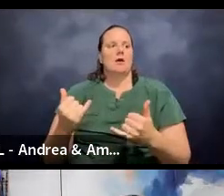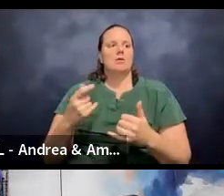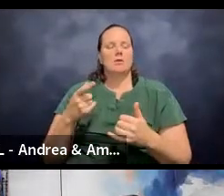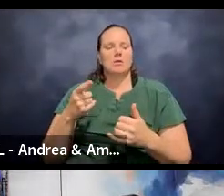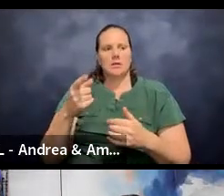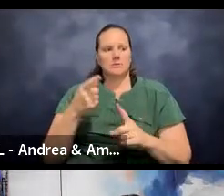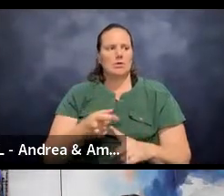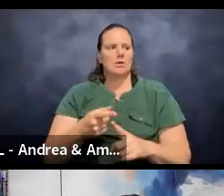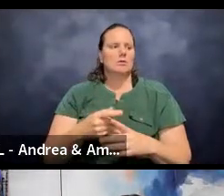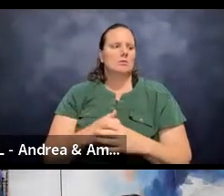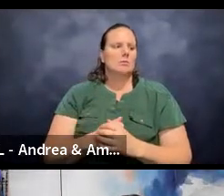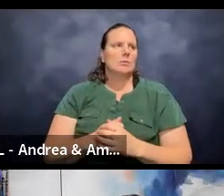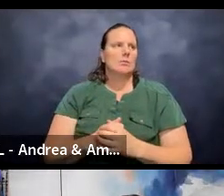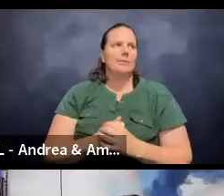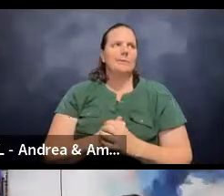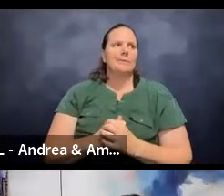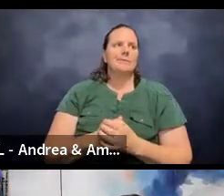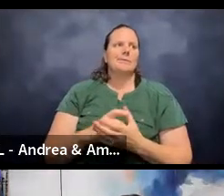essentially, the